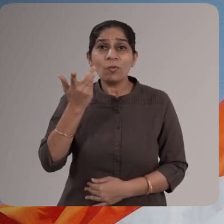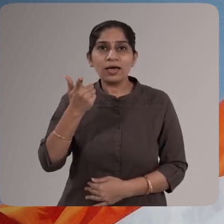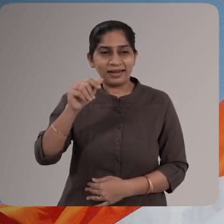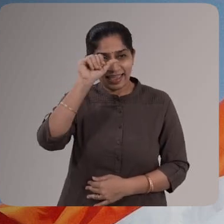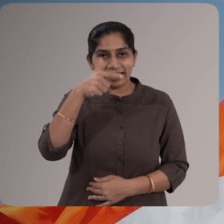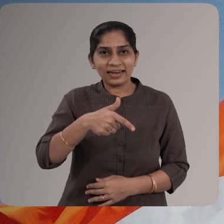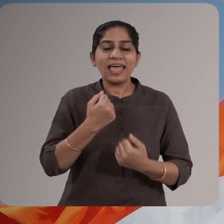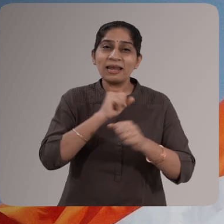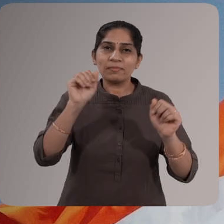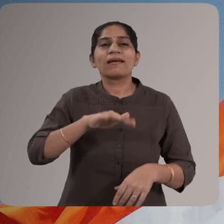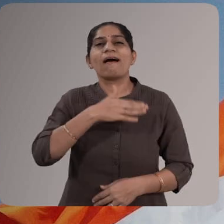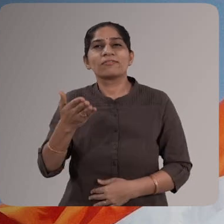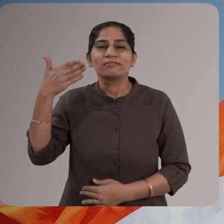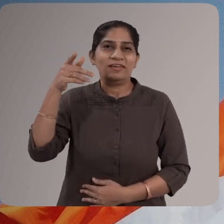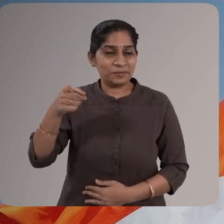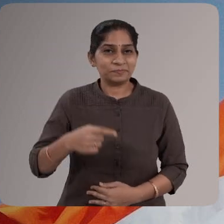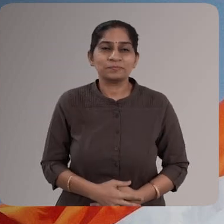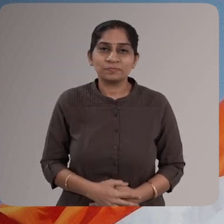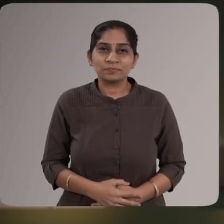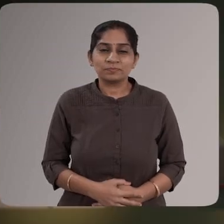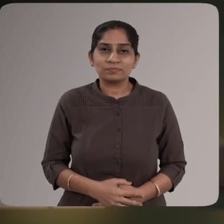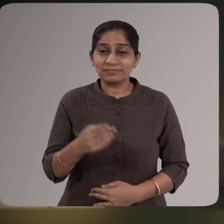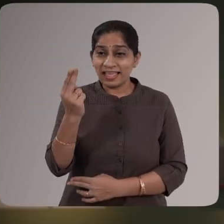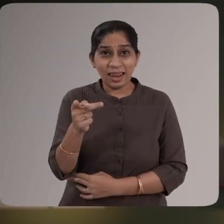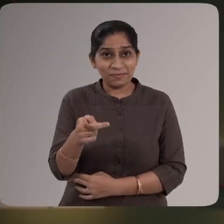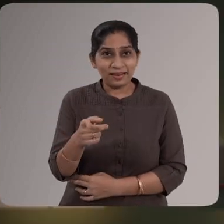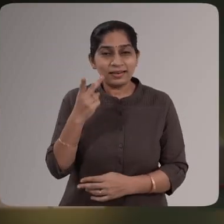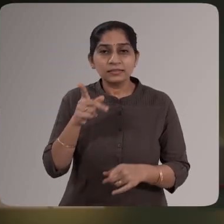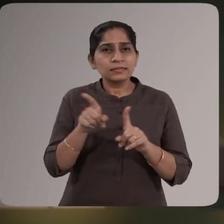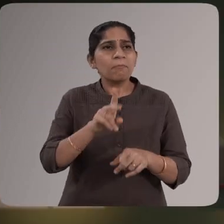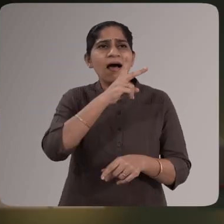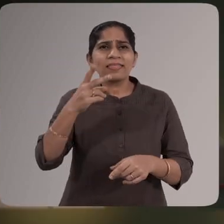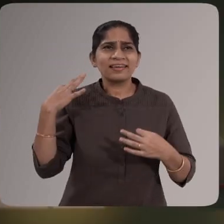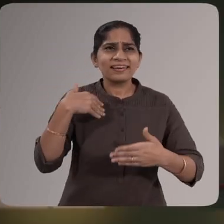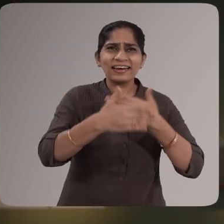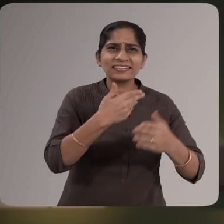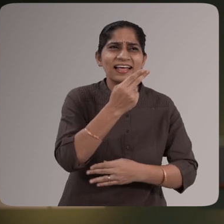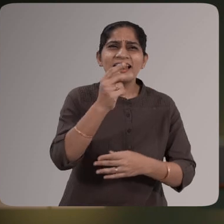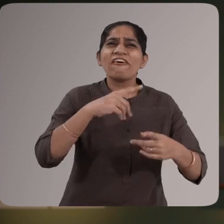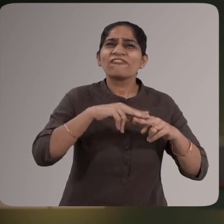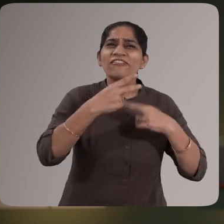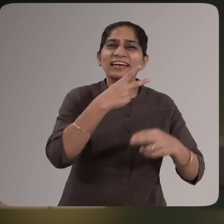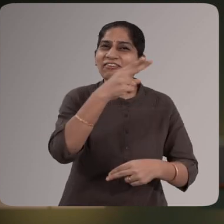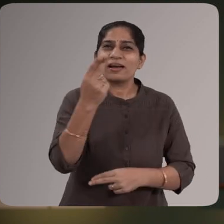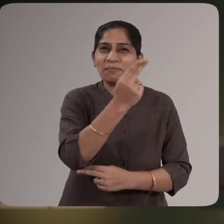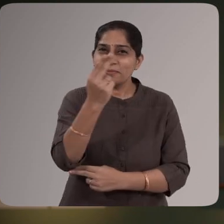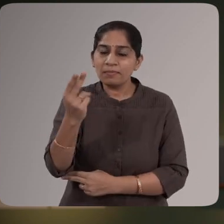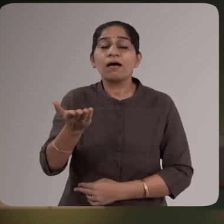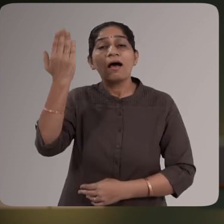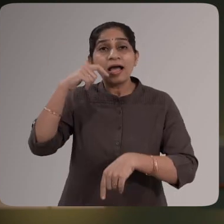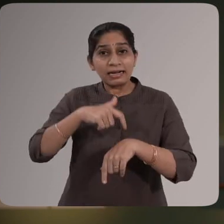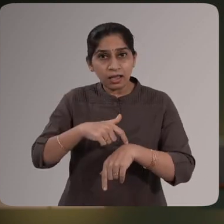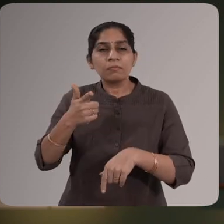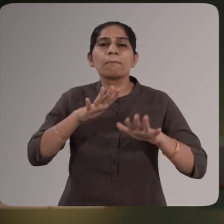was adopted in an independent nation. So this label, like other textile mill labels for the time,